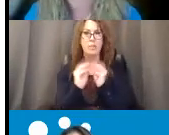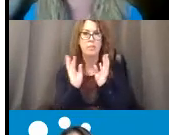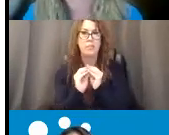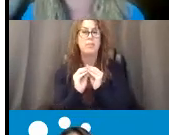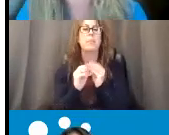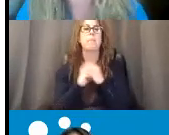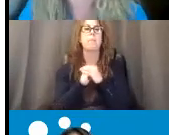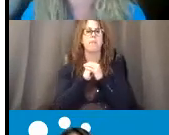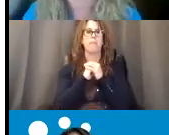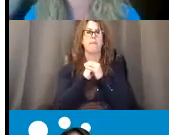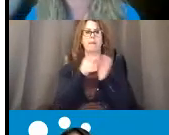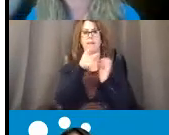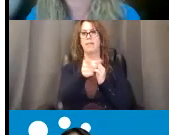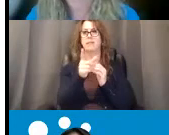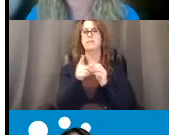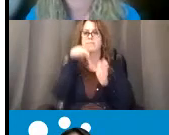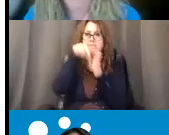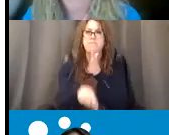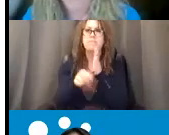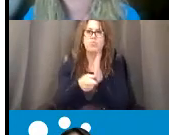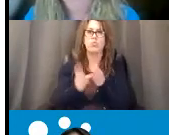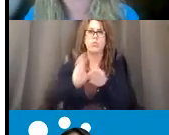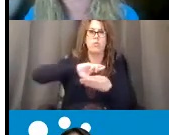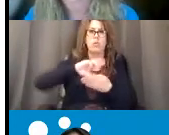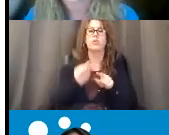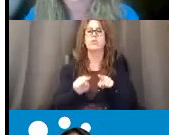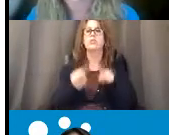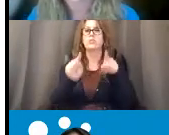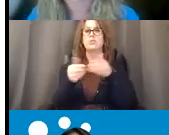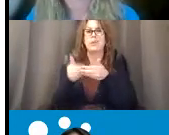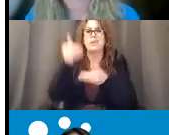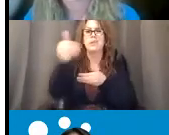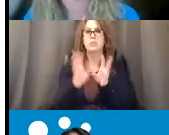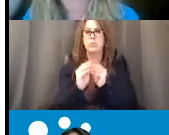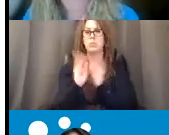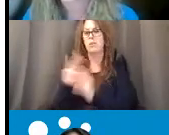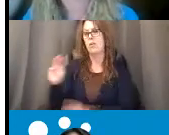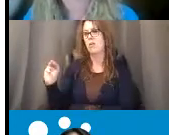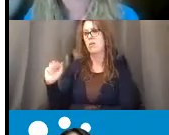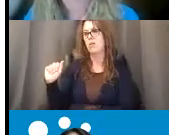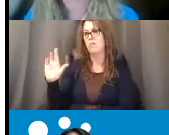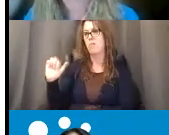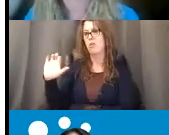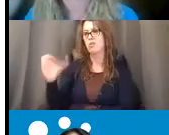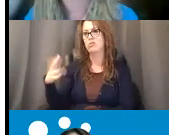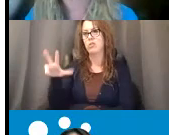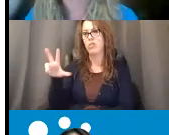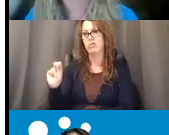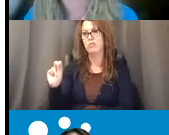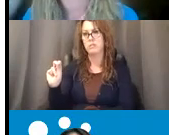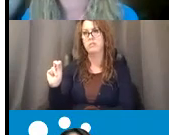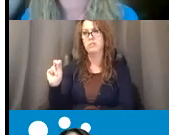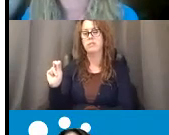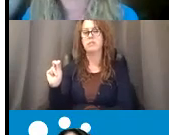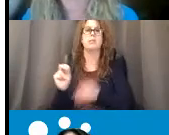an in-depth review of it during the next webinar on March 30th. This slide provides an